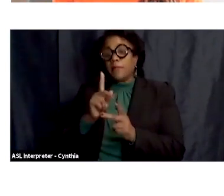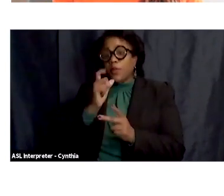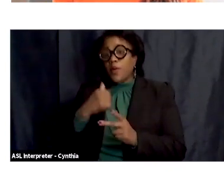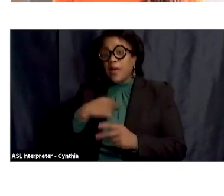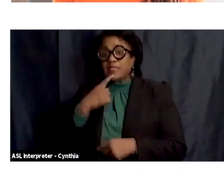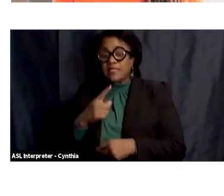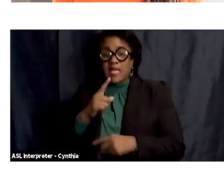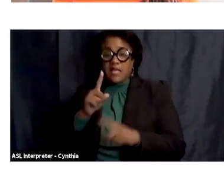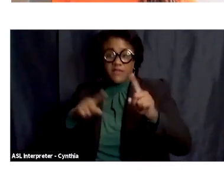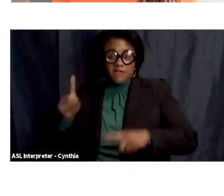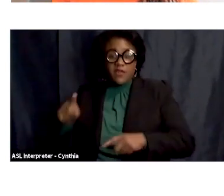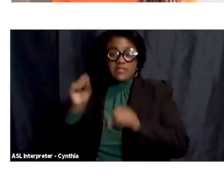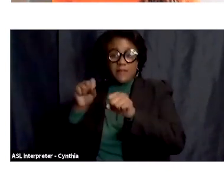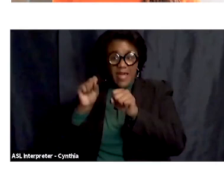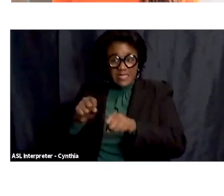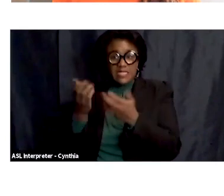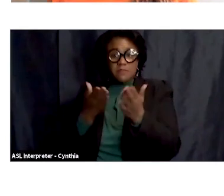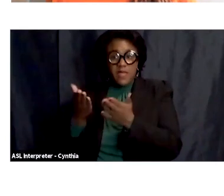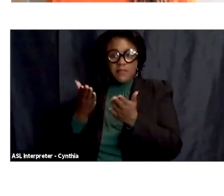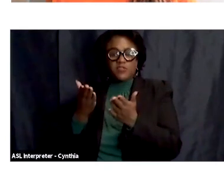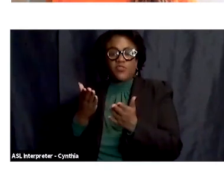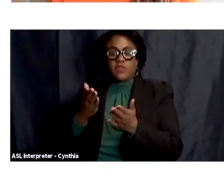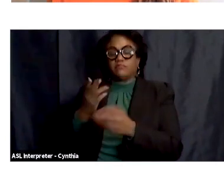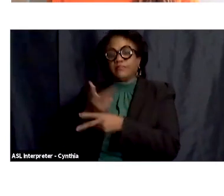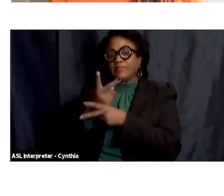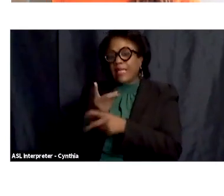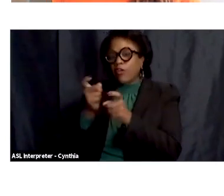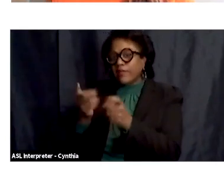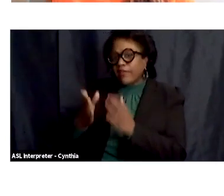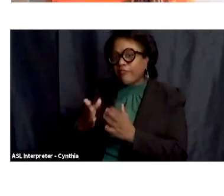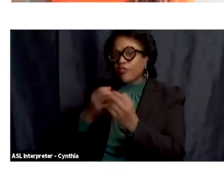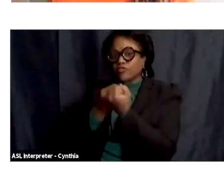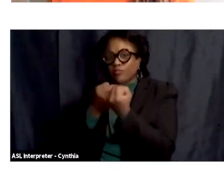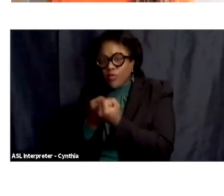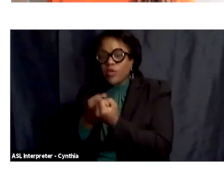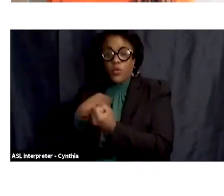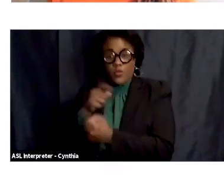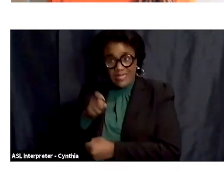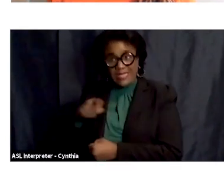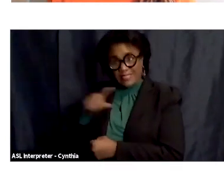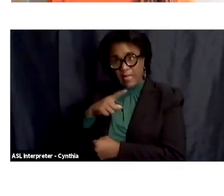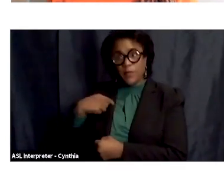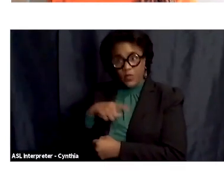in various capacities might have been serving as caregivers, as moral support. We needed it, and they needed to know that they were